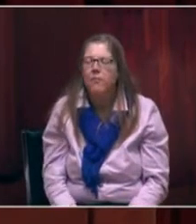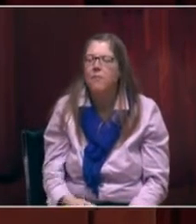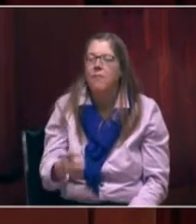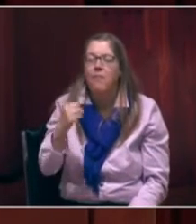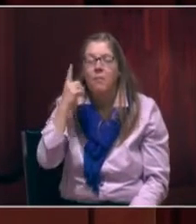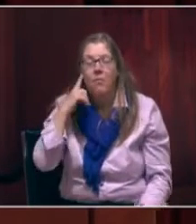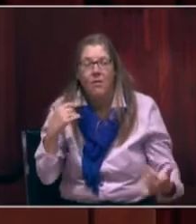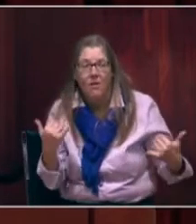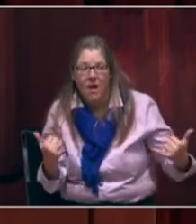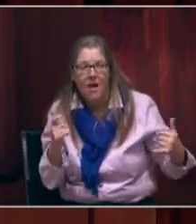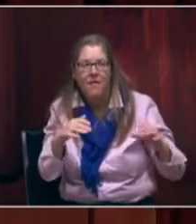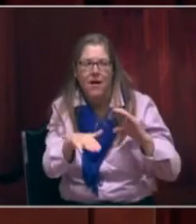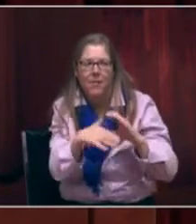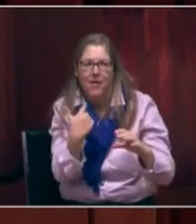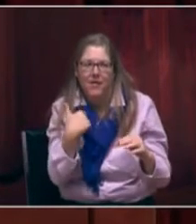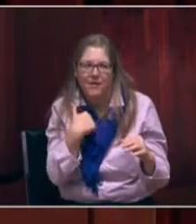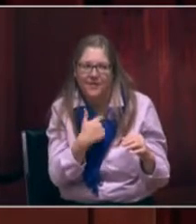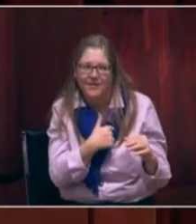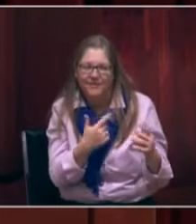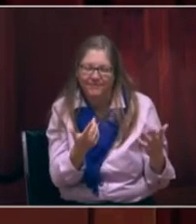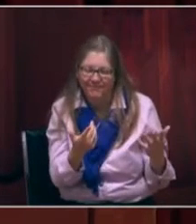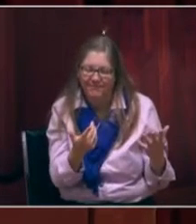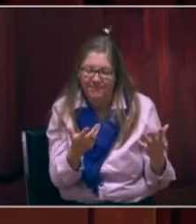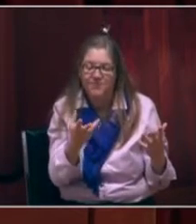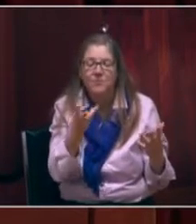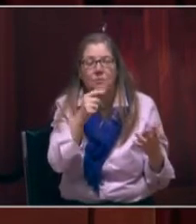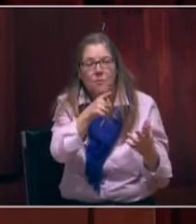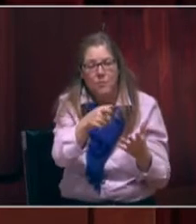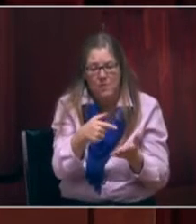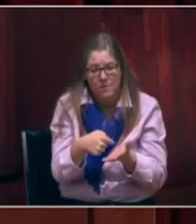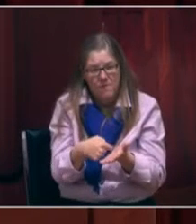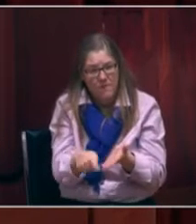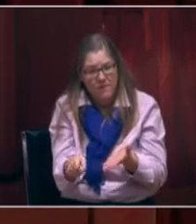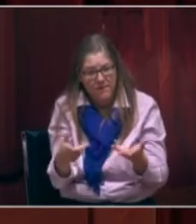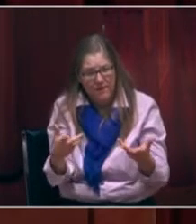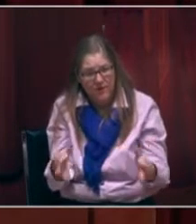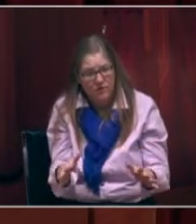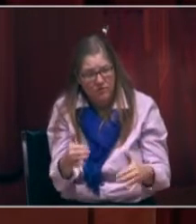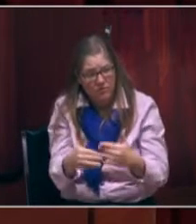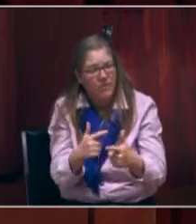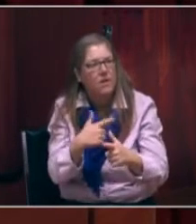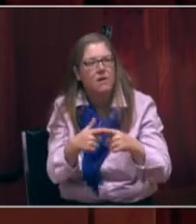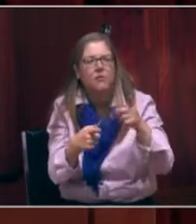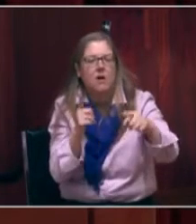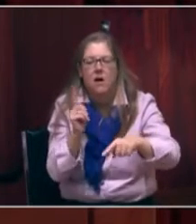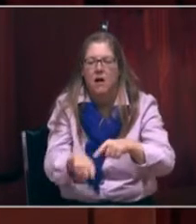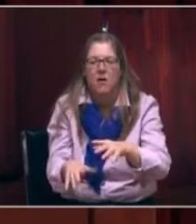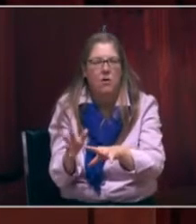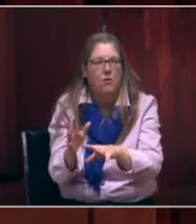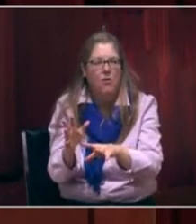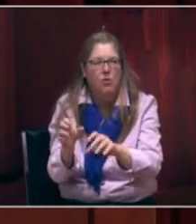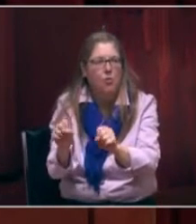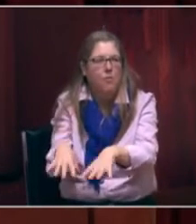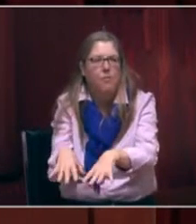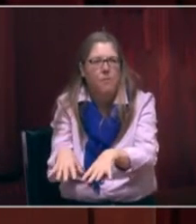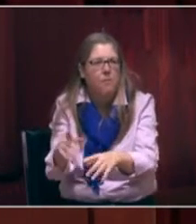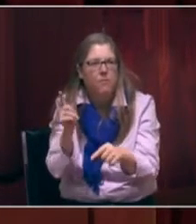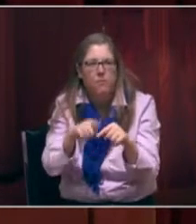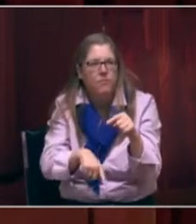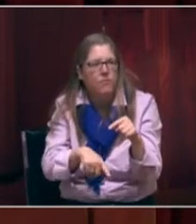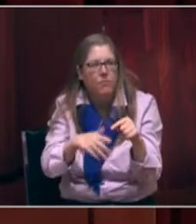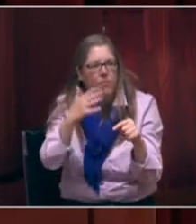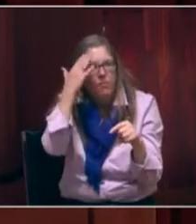you're going to need to email us. Once the payment has been processed, the user doesn't have the option of withdrawing it right now because there's